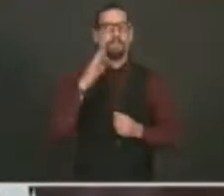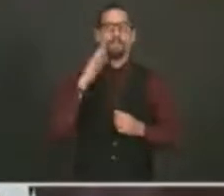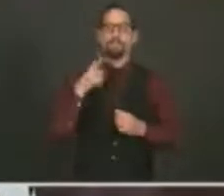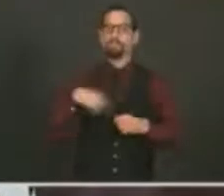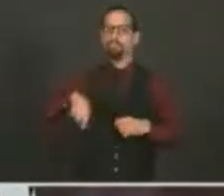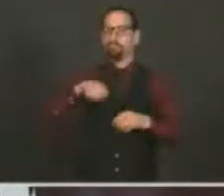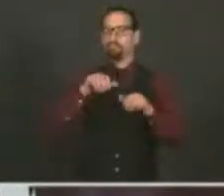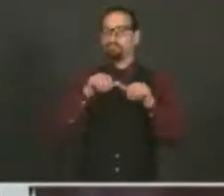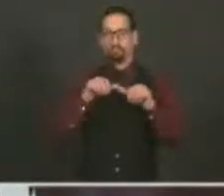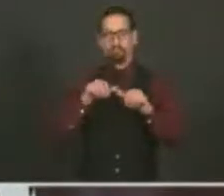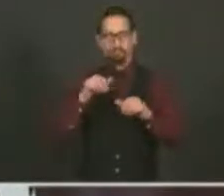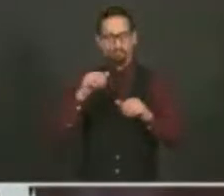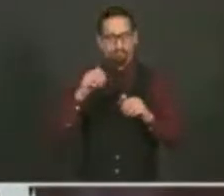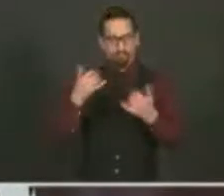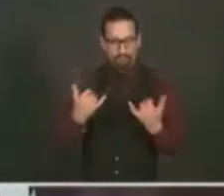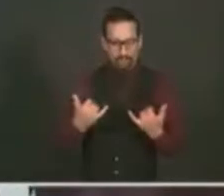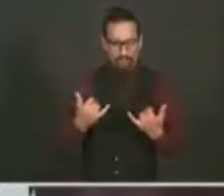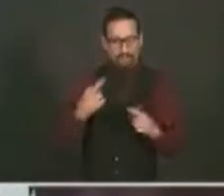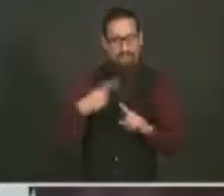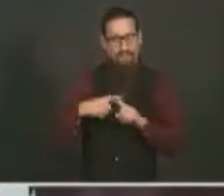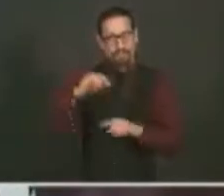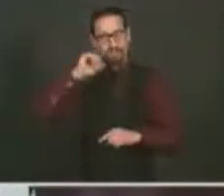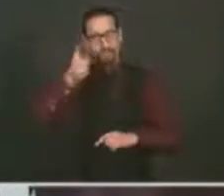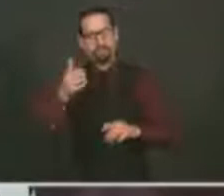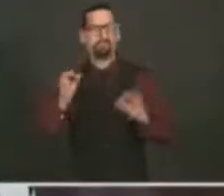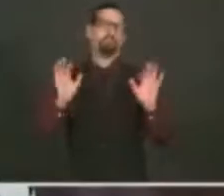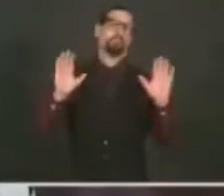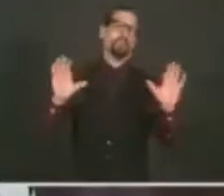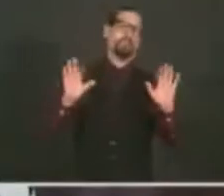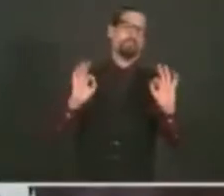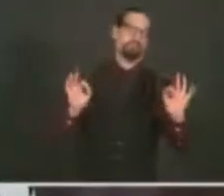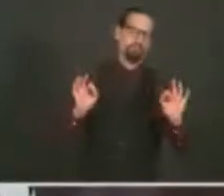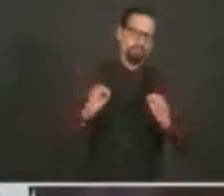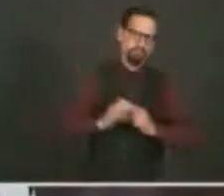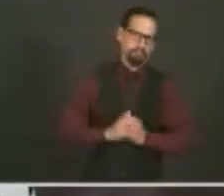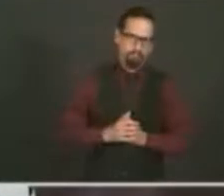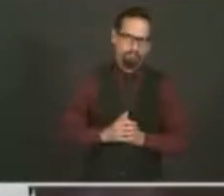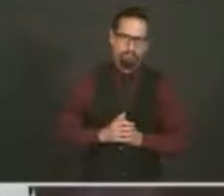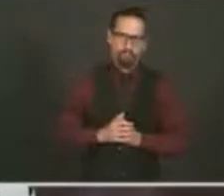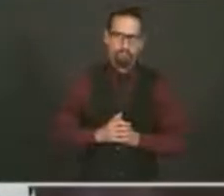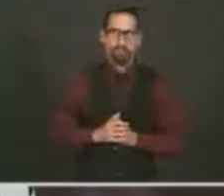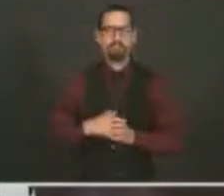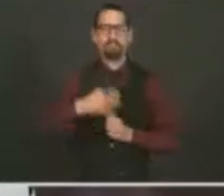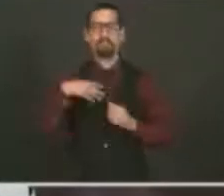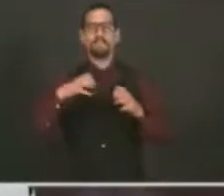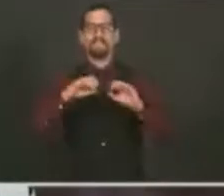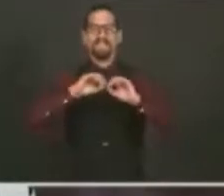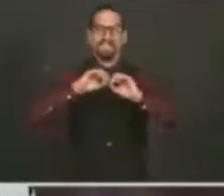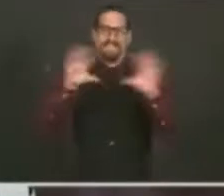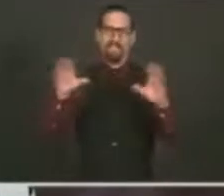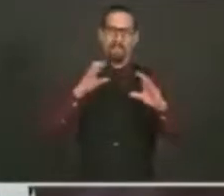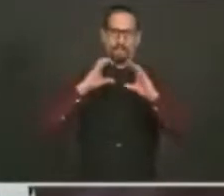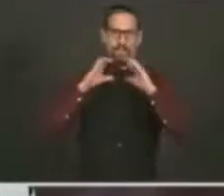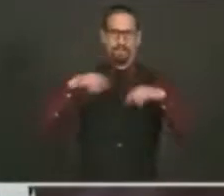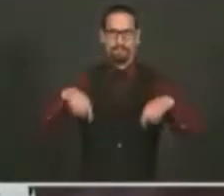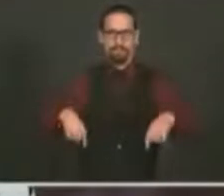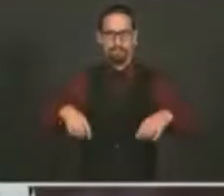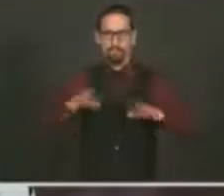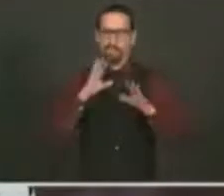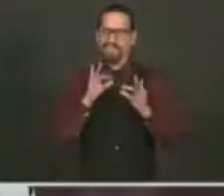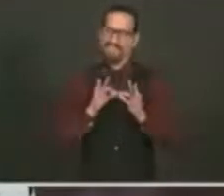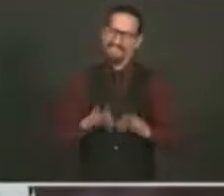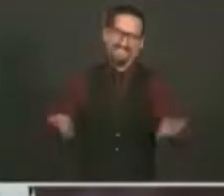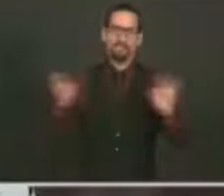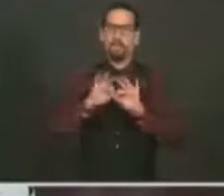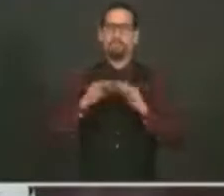as well tomorrow. We want you to clearly get the message that this is a critical period for us right